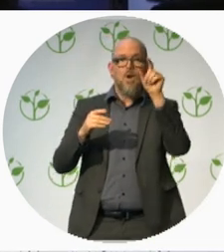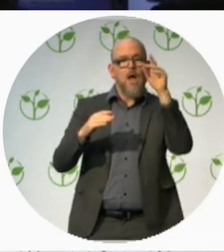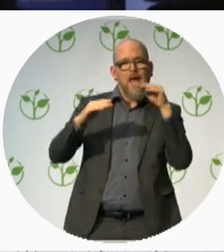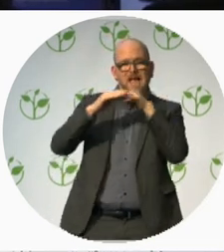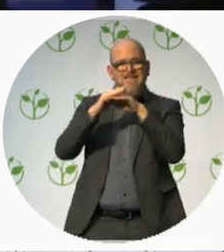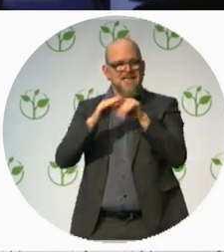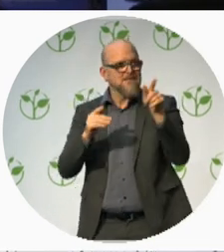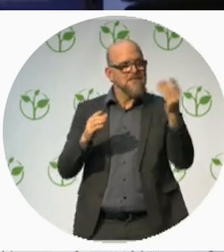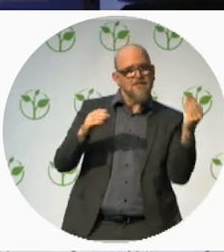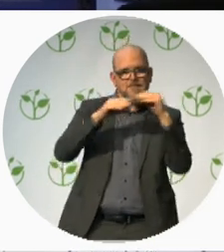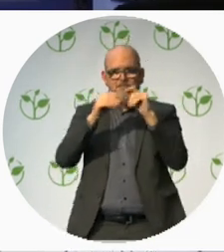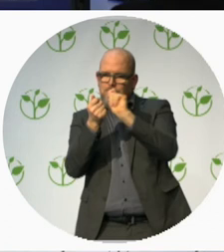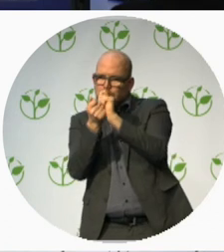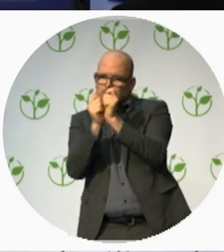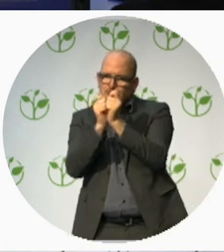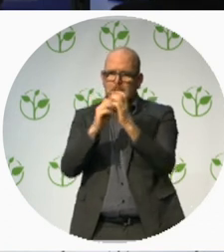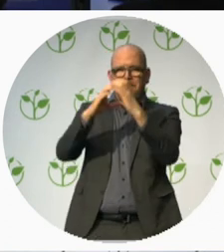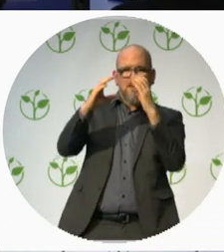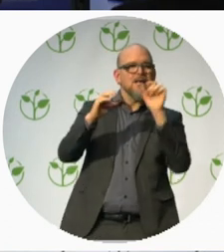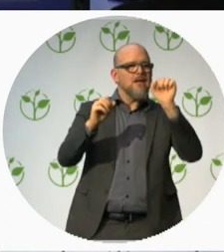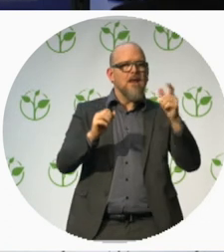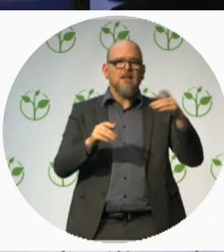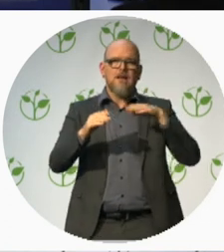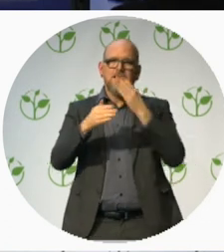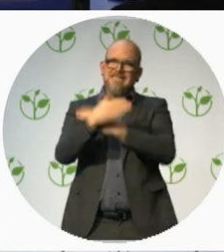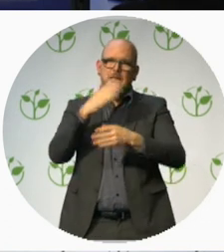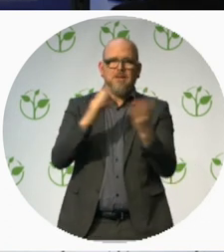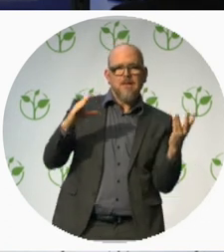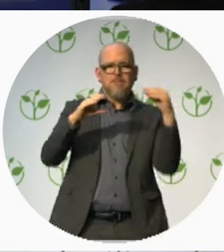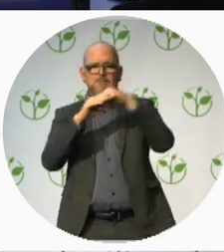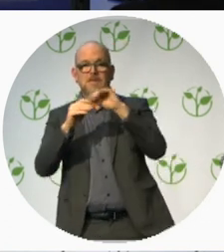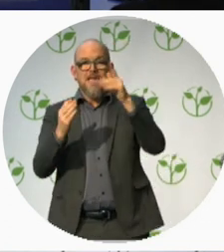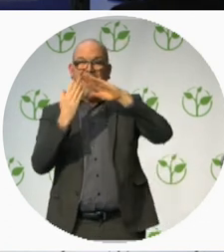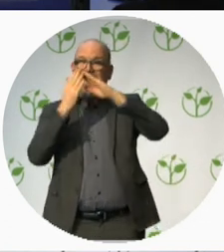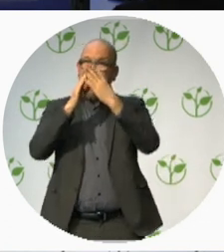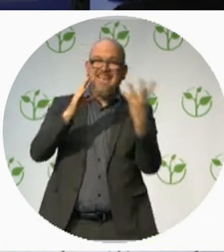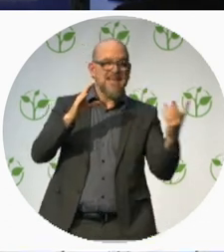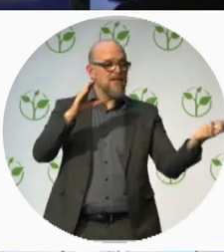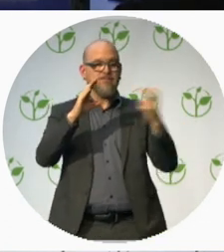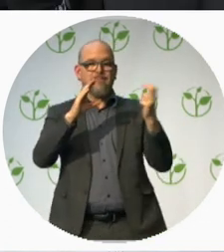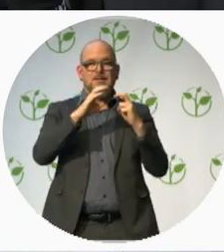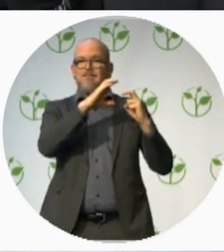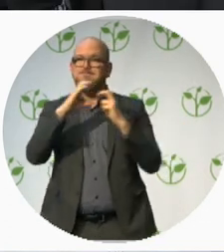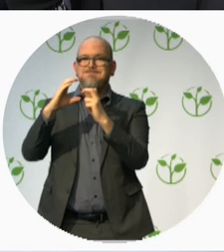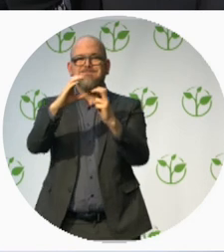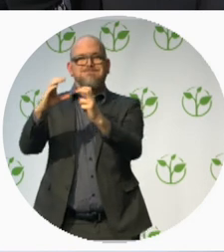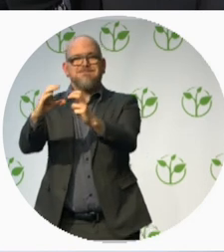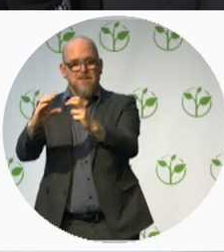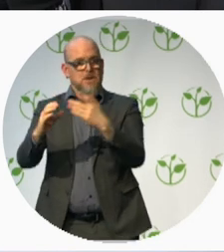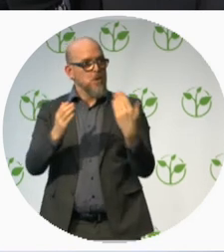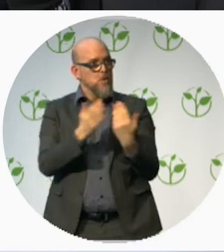travel chain and assists each city with implementing them, while also tracking progress with implementation.